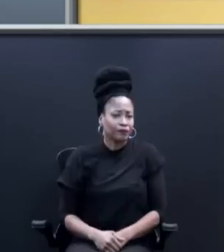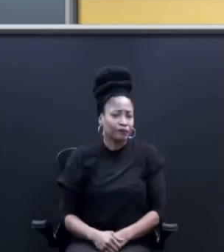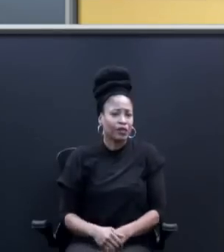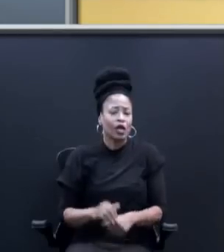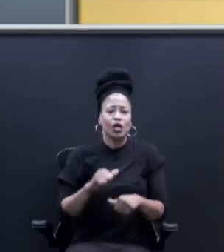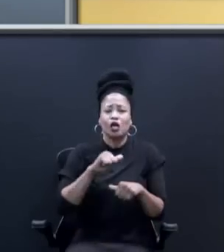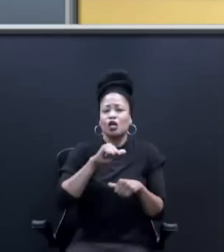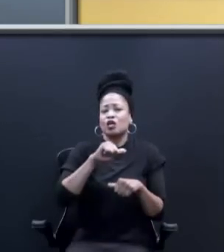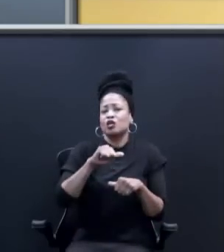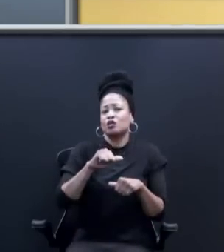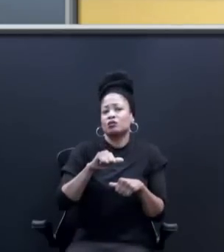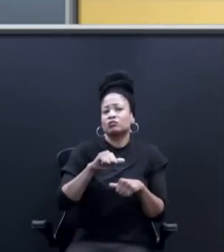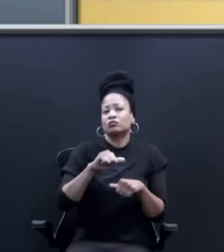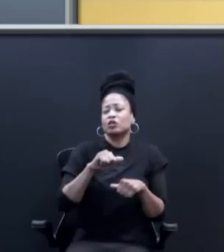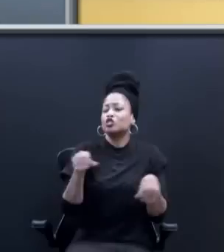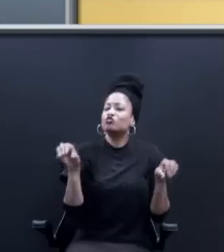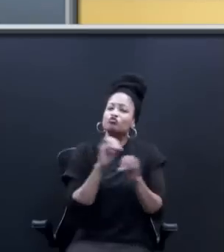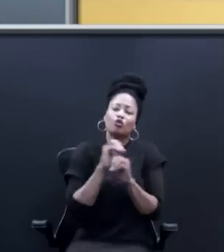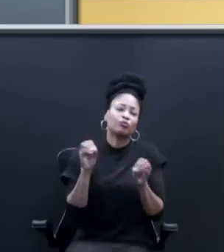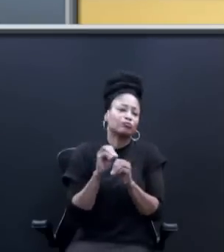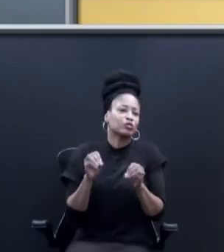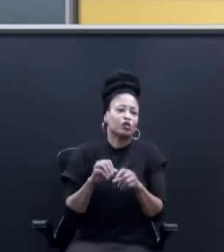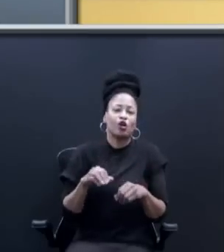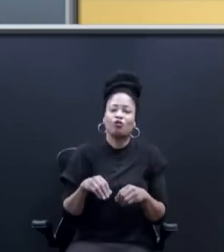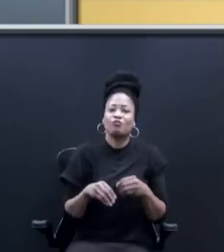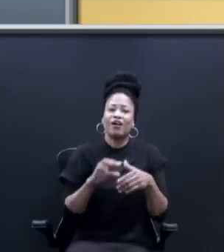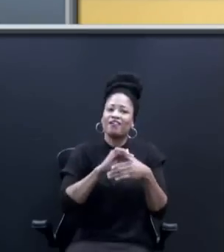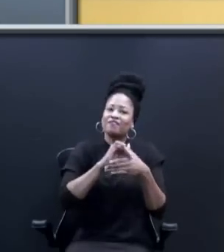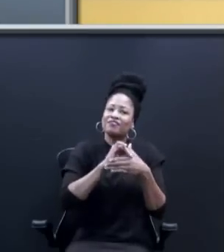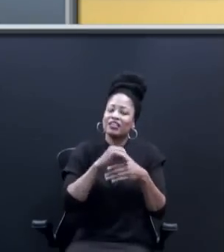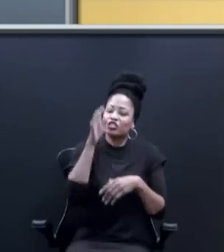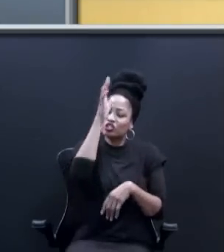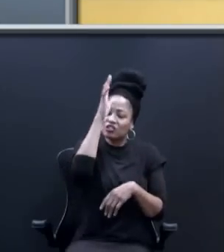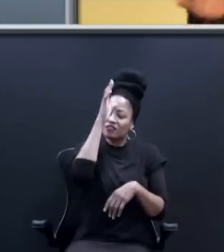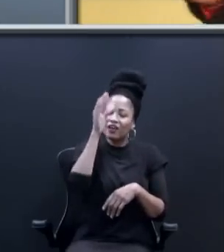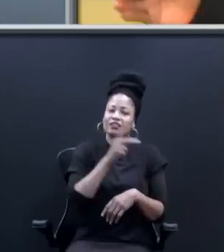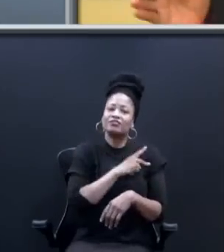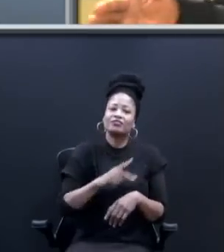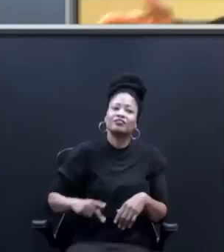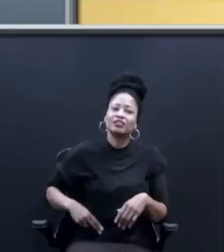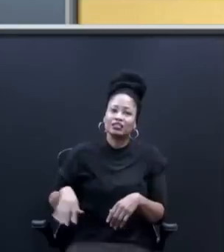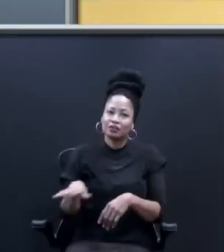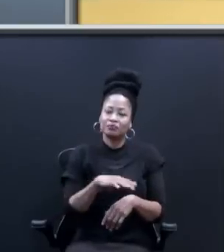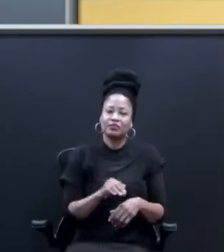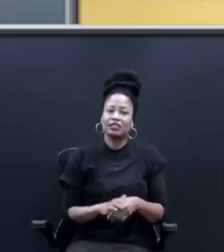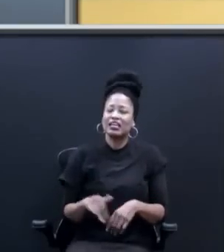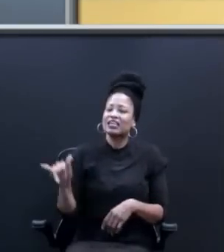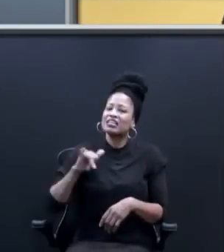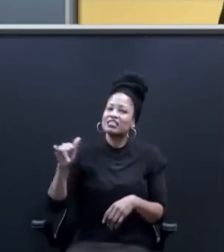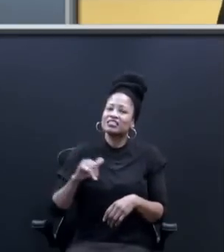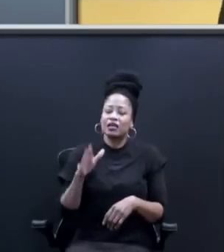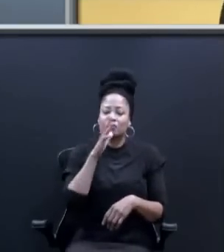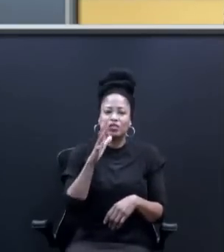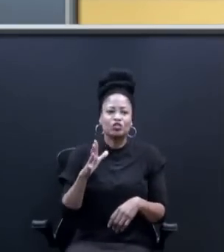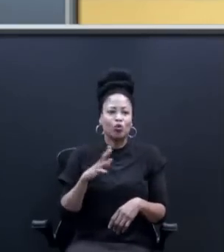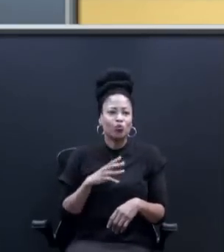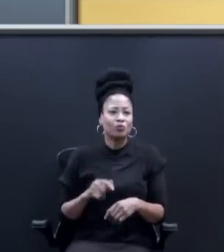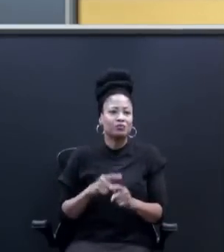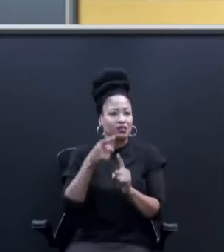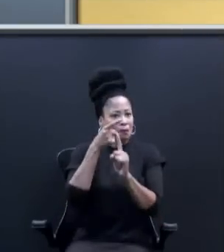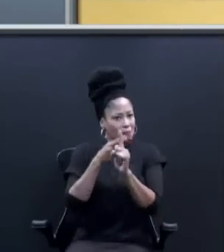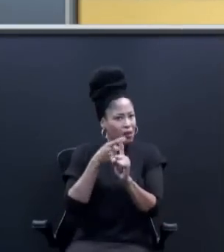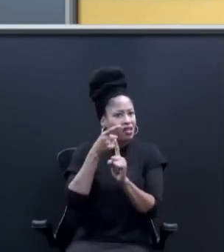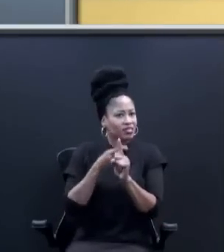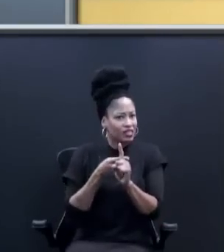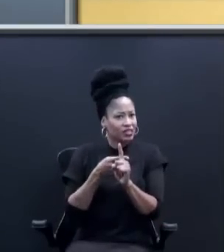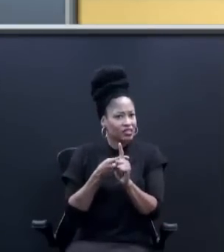kingdom. It's just like a woman's monthly. It's 7 days, and on the 8th day, she is clean. Why? Because there ain't going